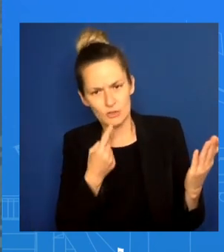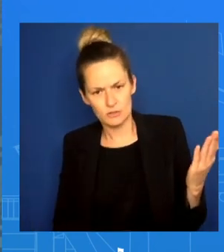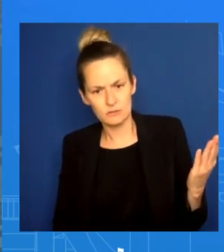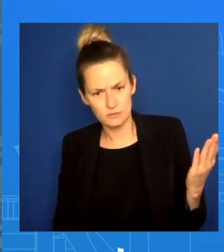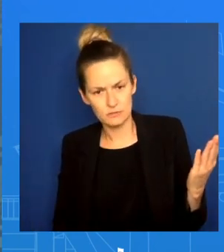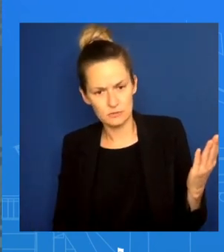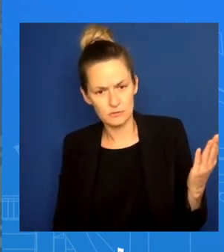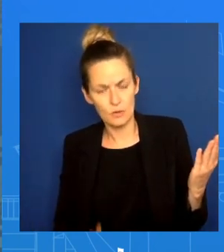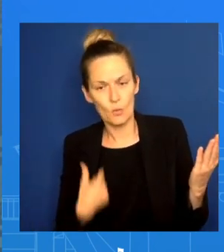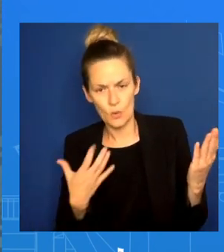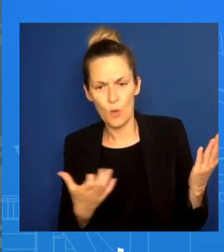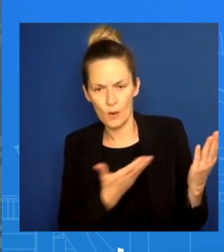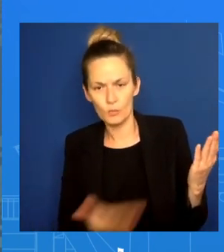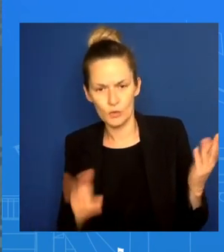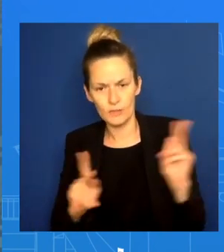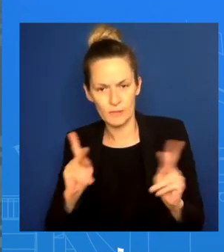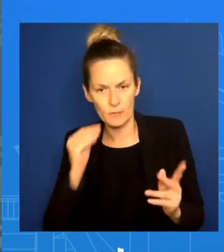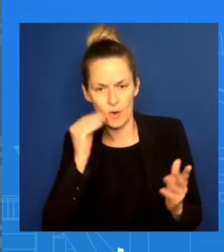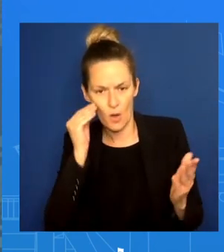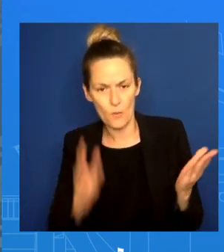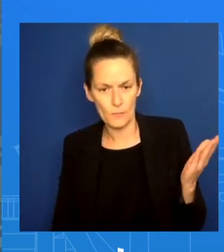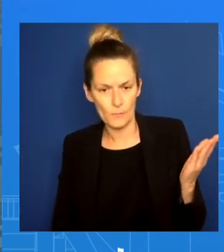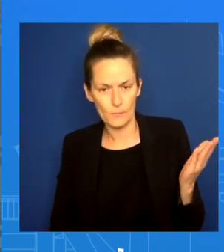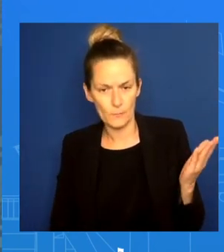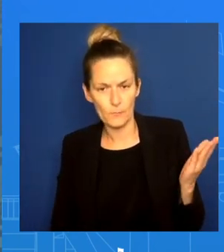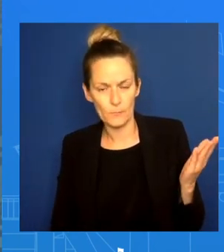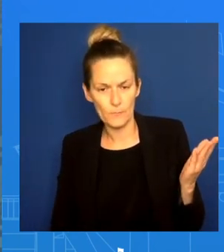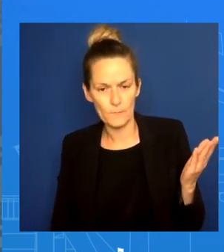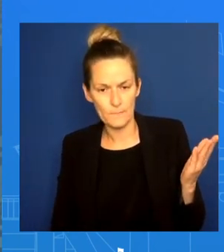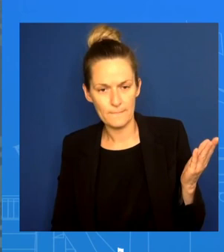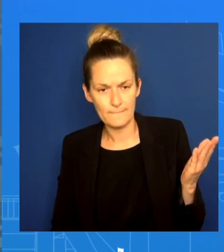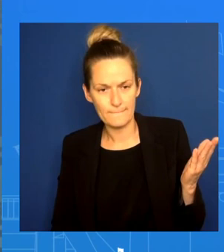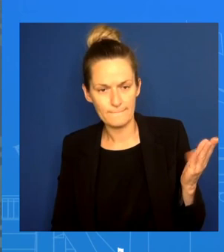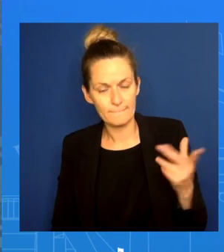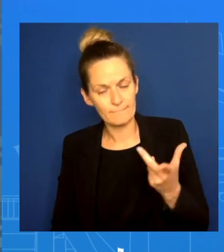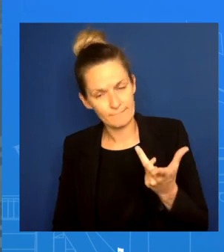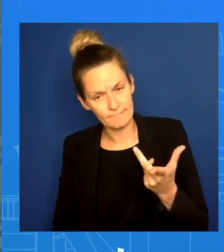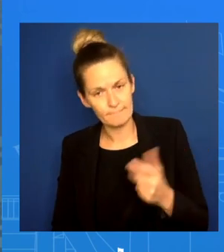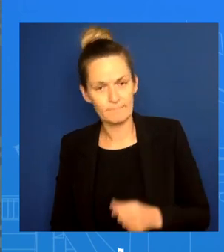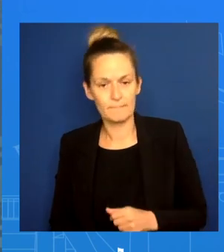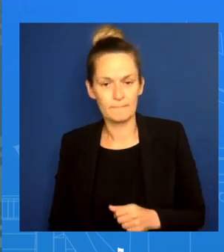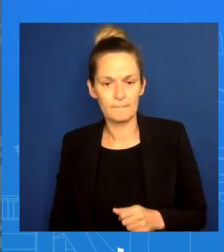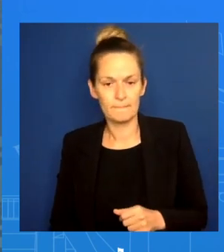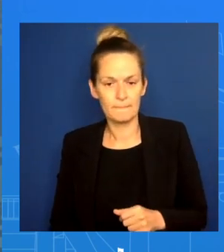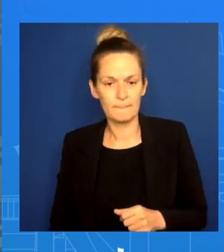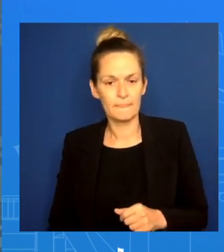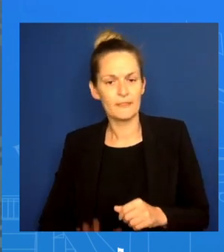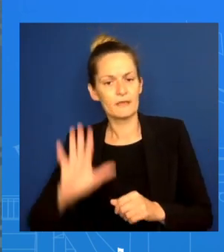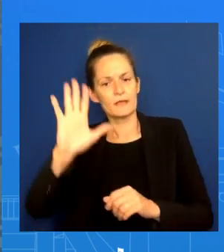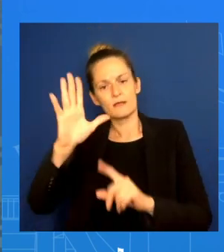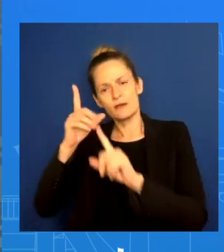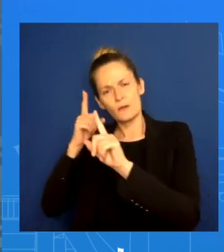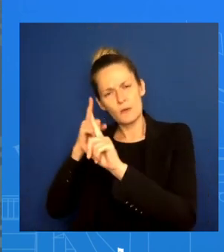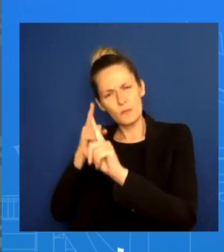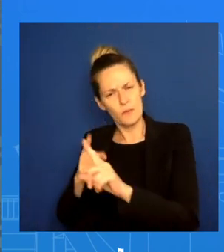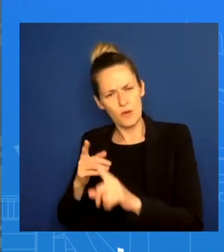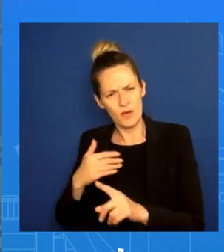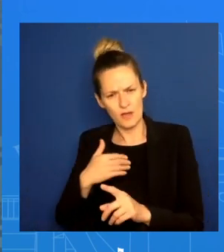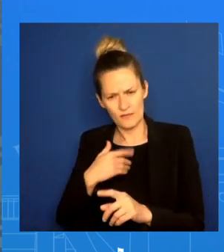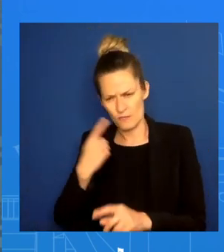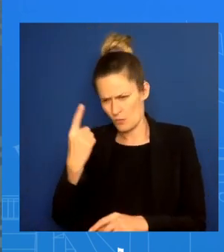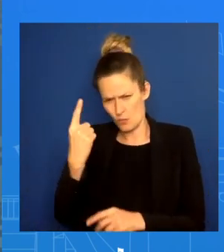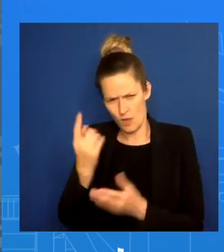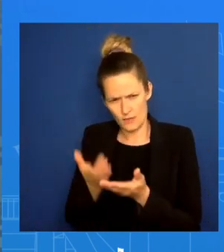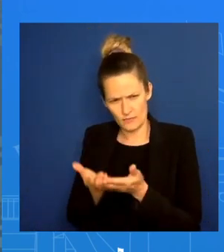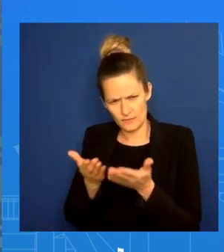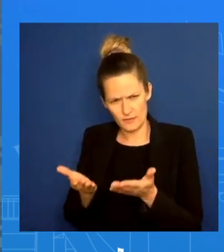there, Tyler. I couldn't point to like one thing and say this is what made it happen today. There's an awful lot going on inside the